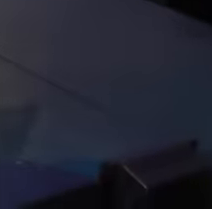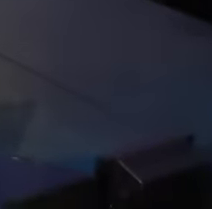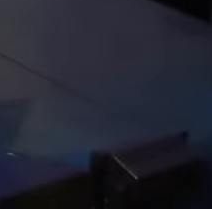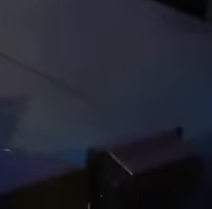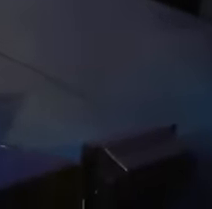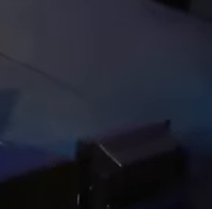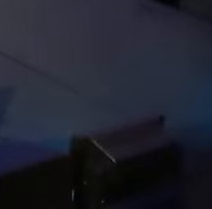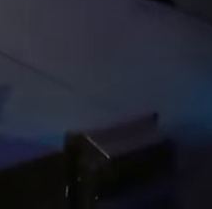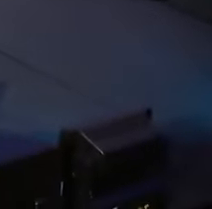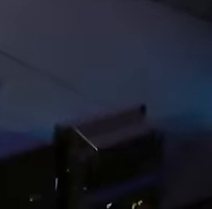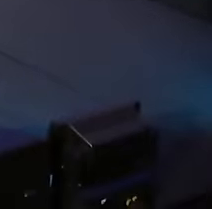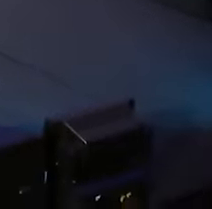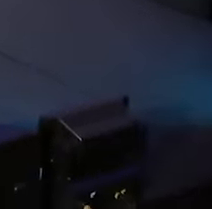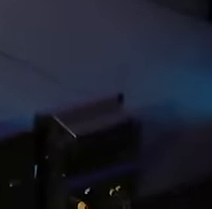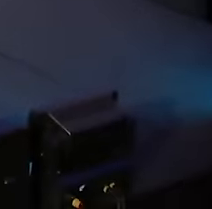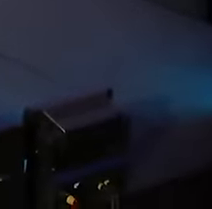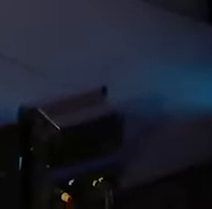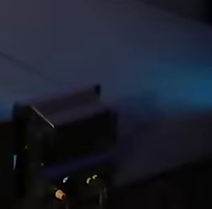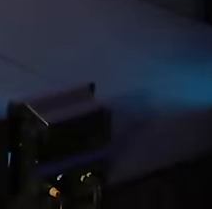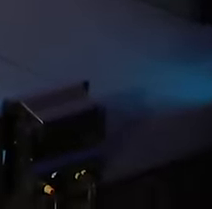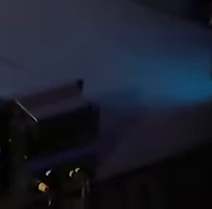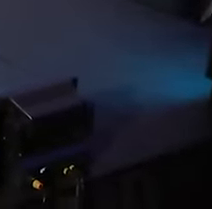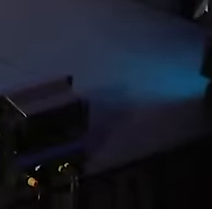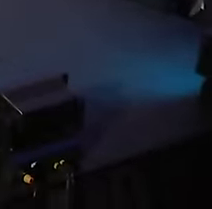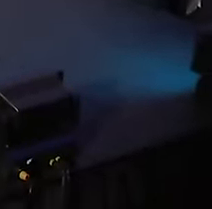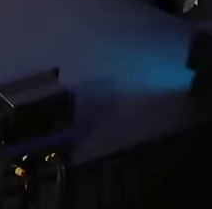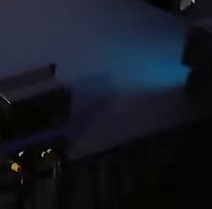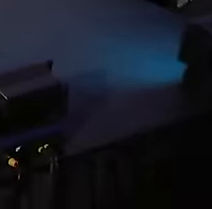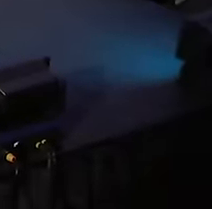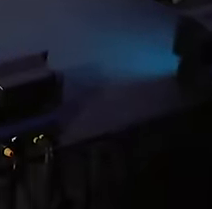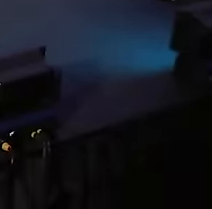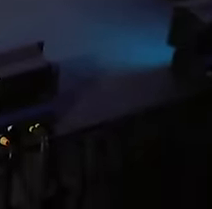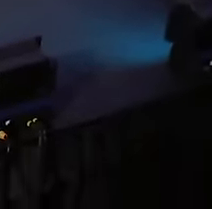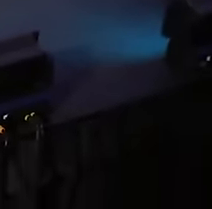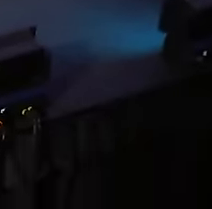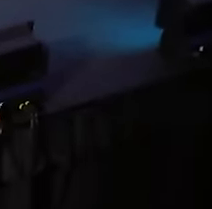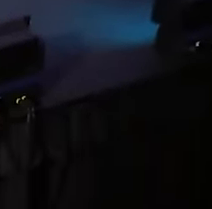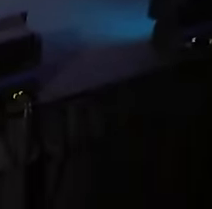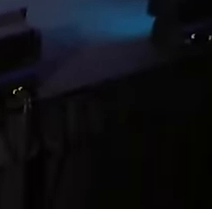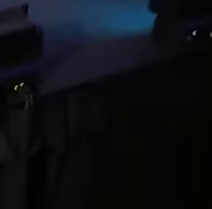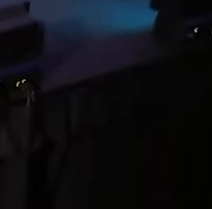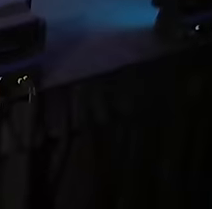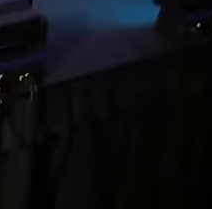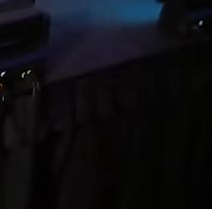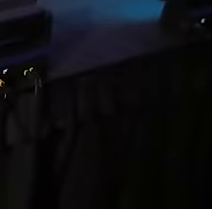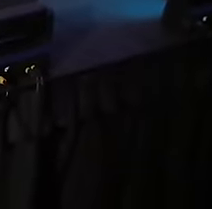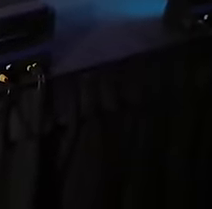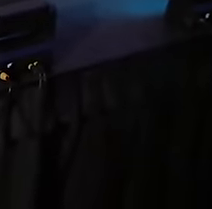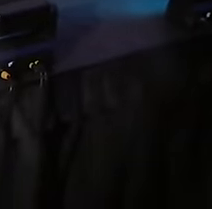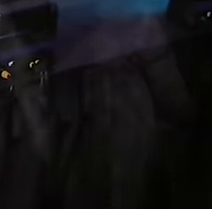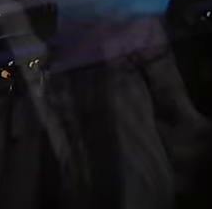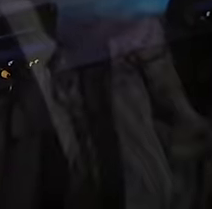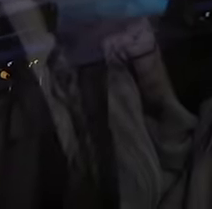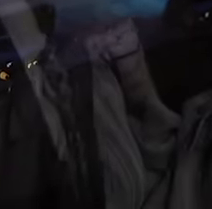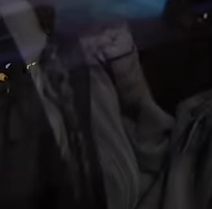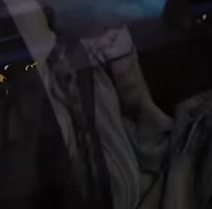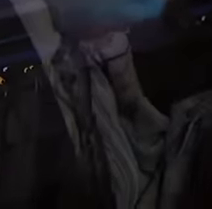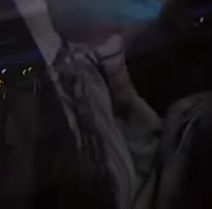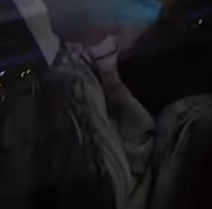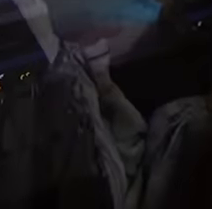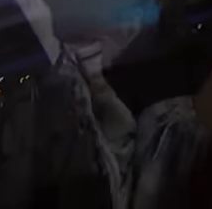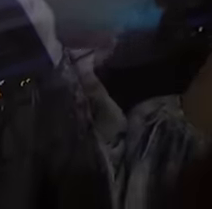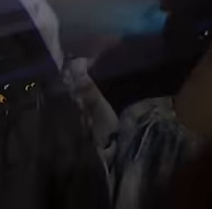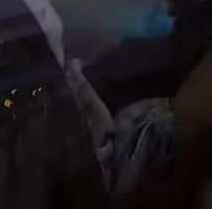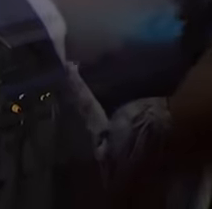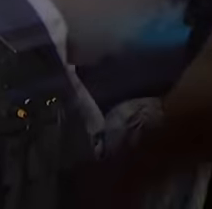me. I thank You for Your mercy. Oh, come on,